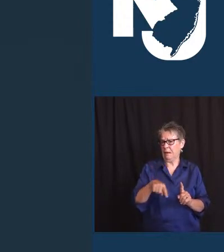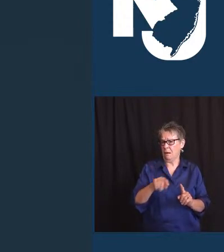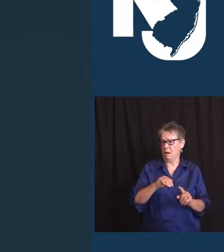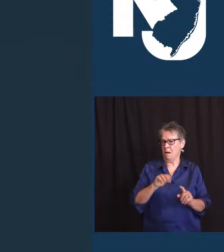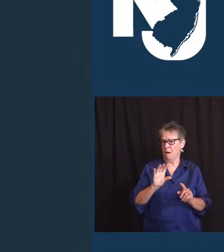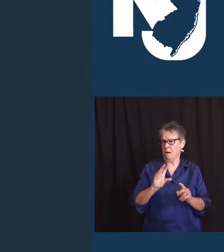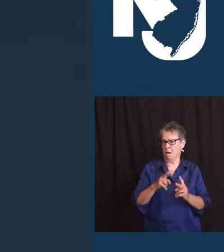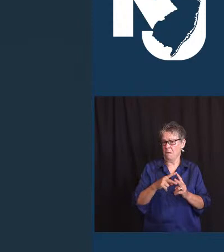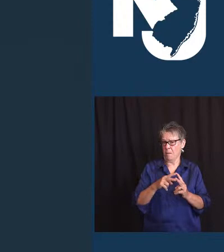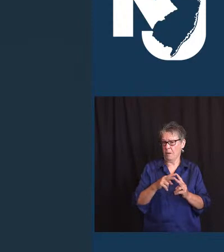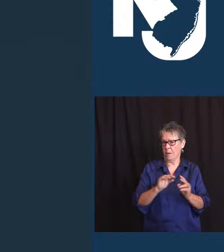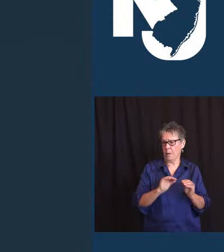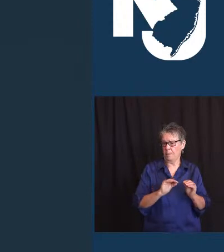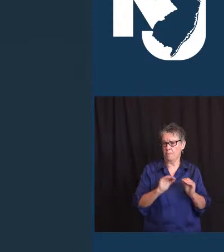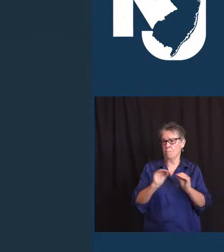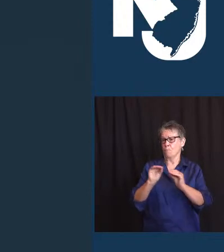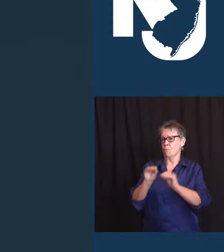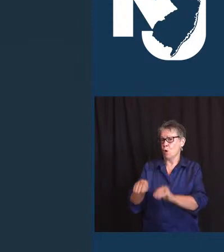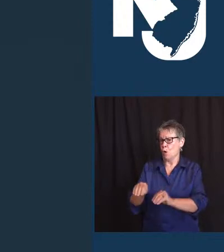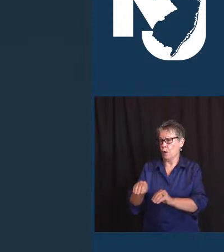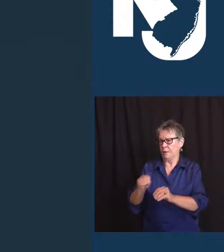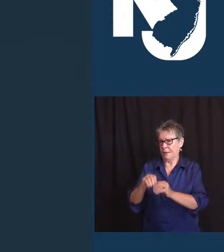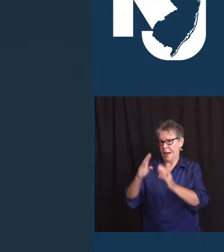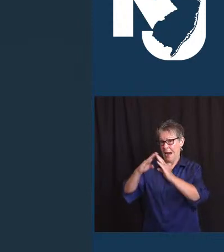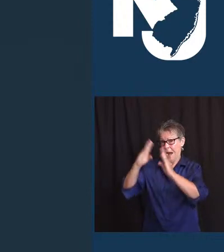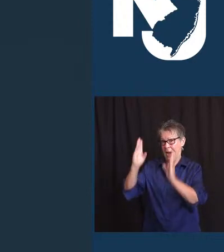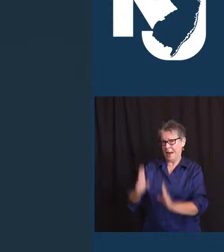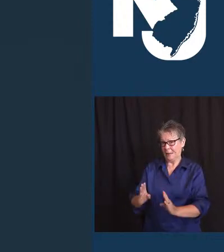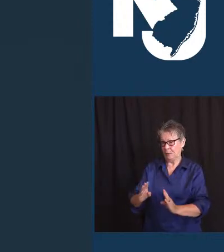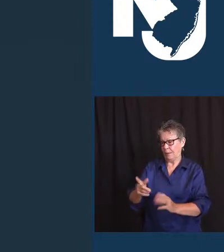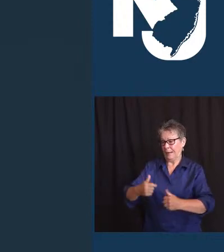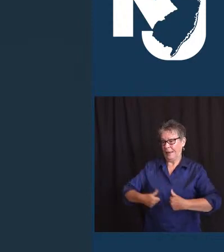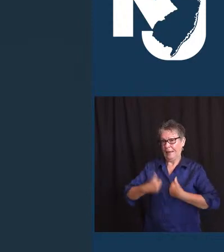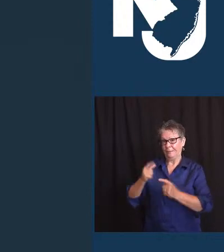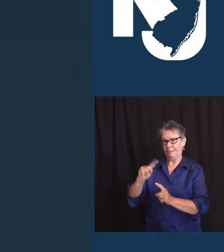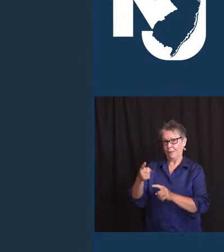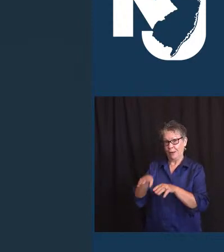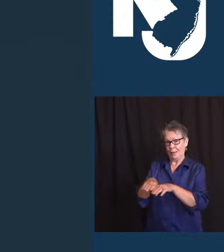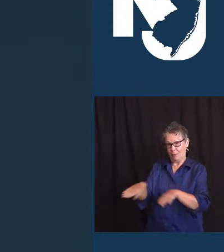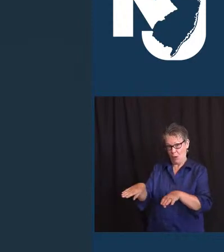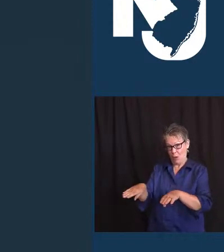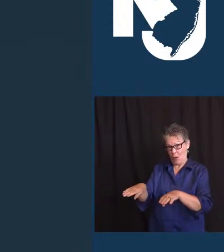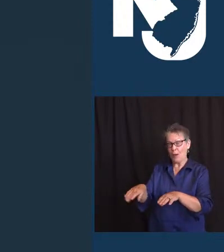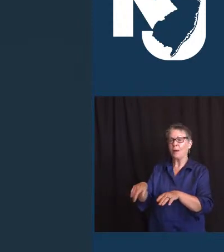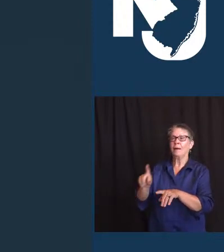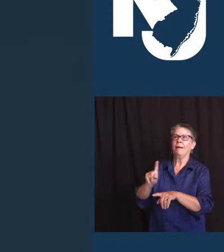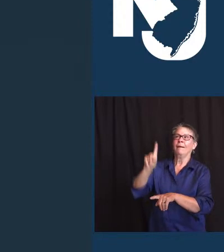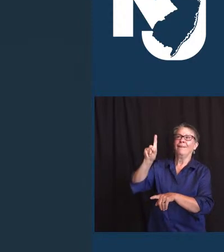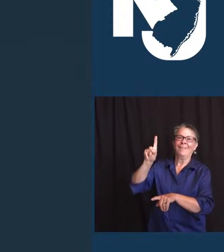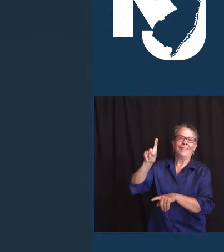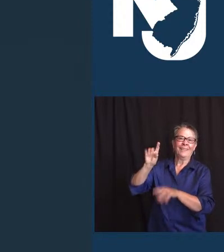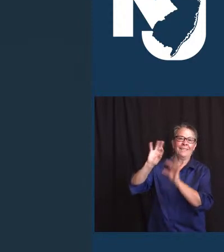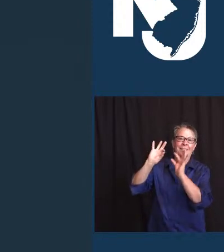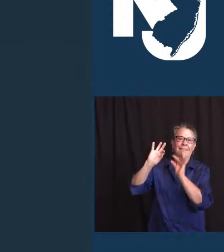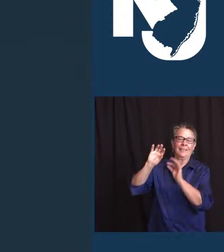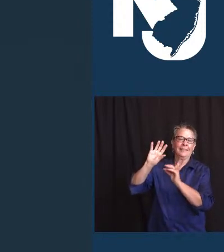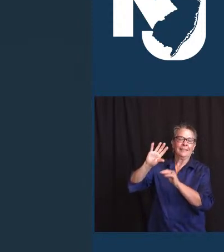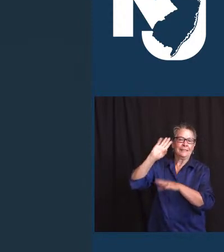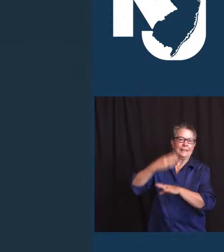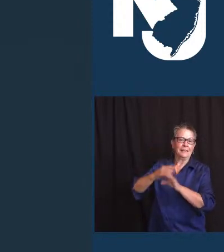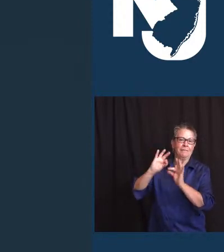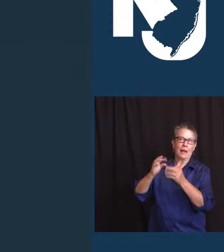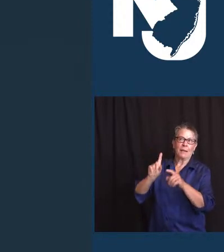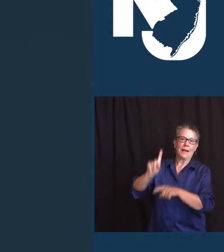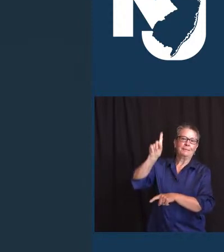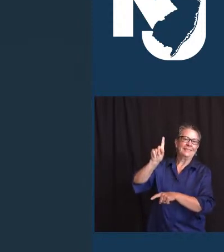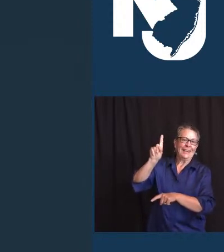Jorge Jr. and his family, with his wife Paulina and their sons Jacob and Noah, would live on the other. In retirement, Jorge